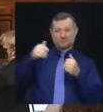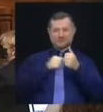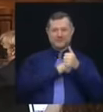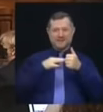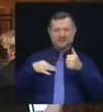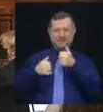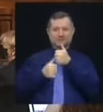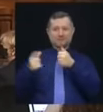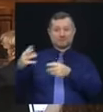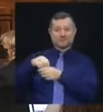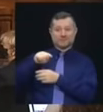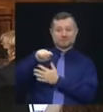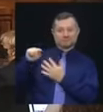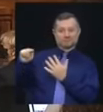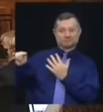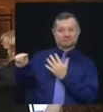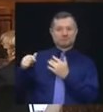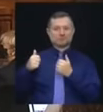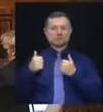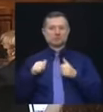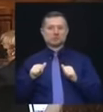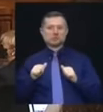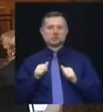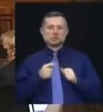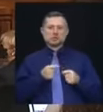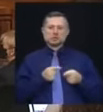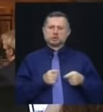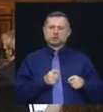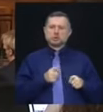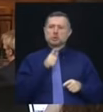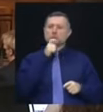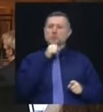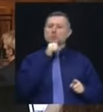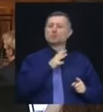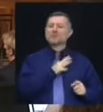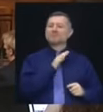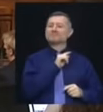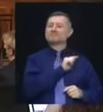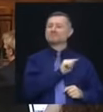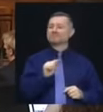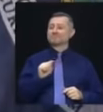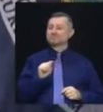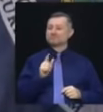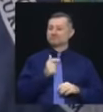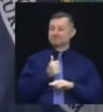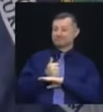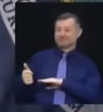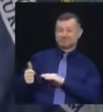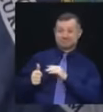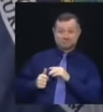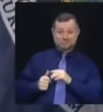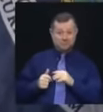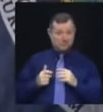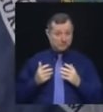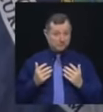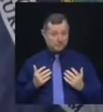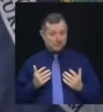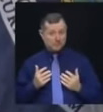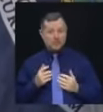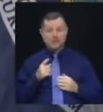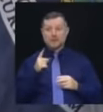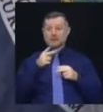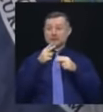sexual harassment. Are you planning on keeping any of them around? Is it fair to say that those will be gone? No one has named who is named